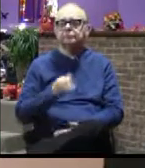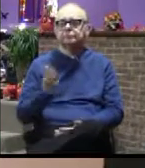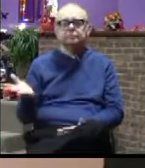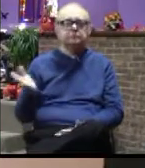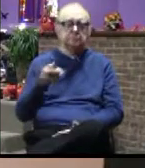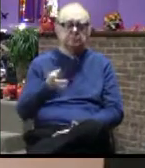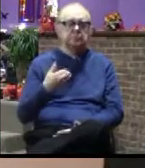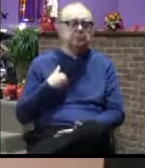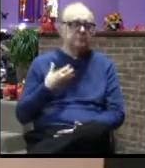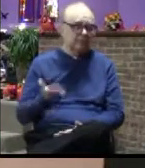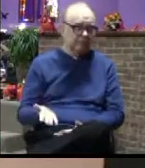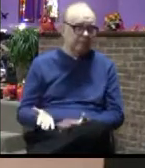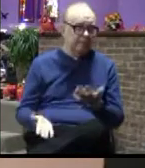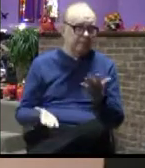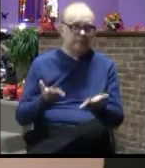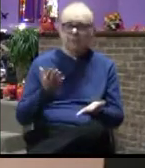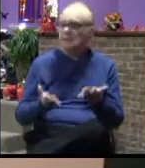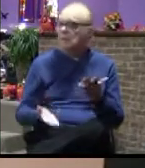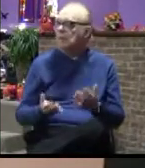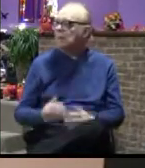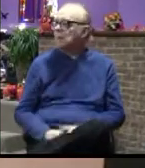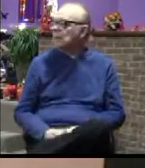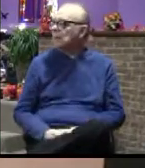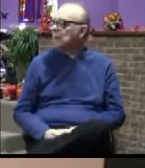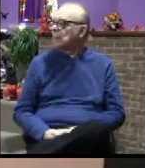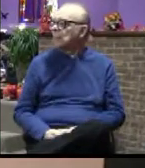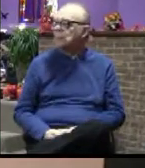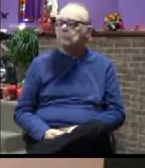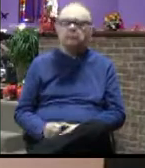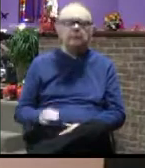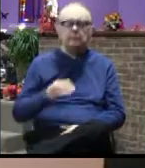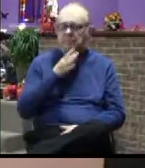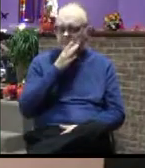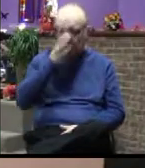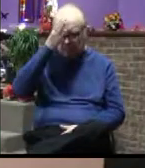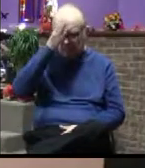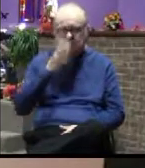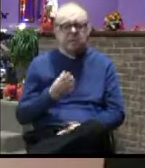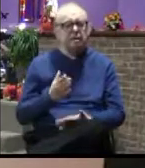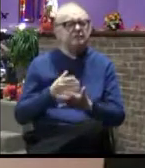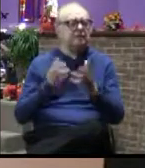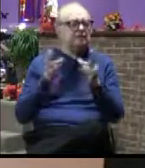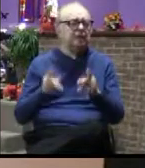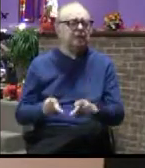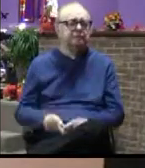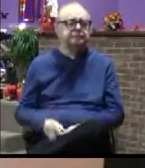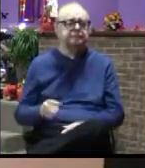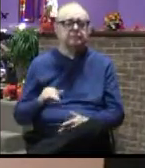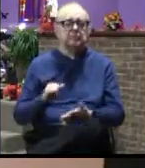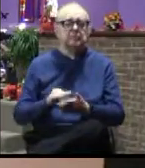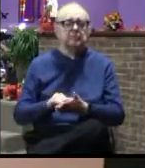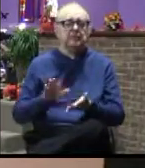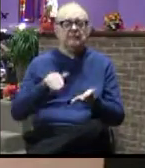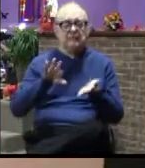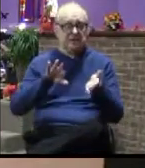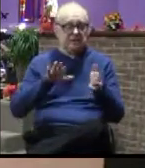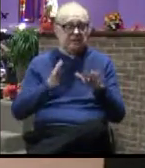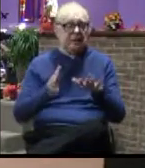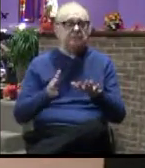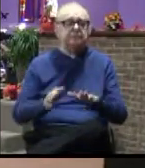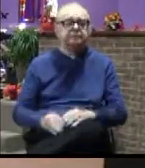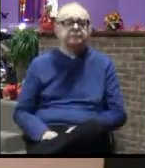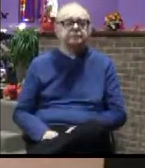There are some of you here that maybe you had a mom, dad, or someone that has died.